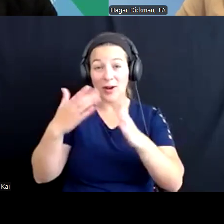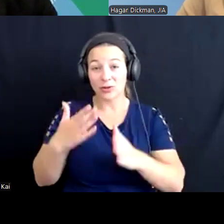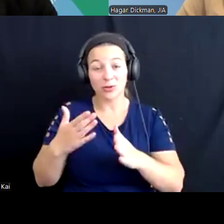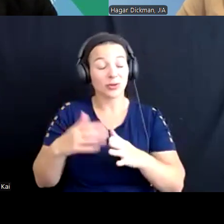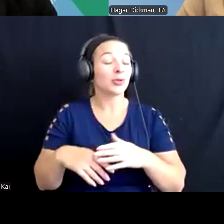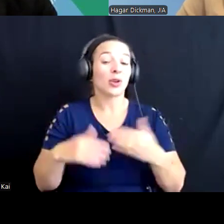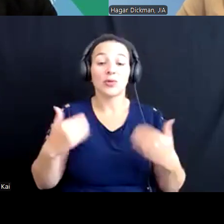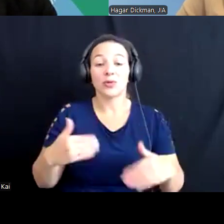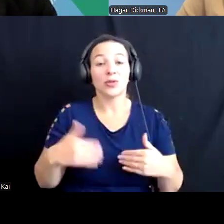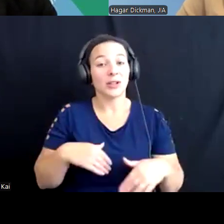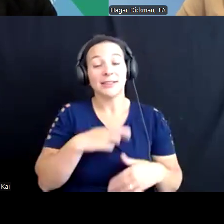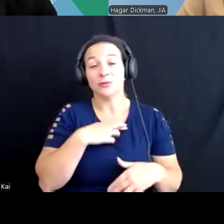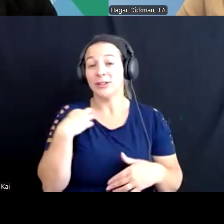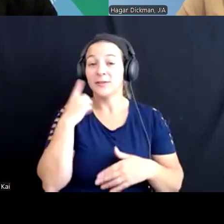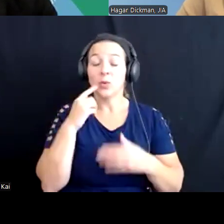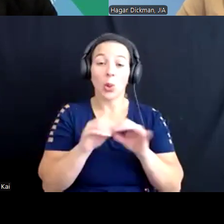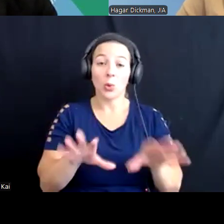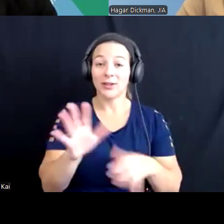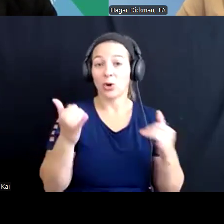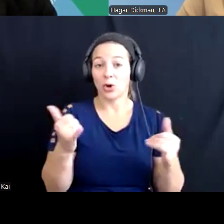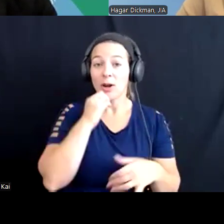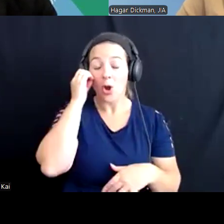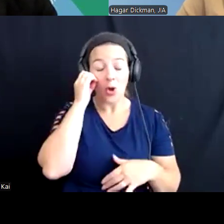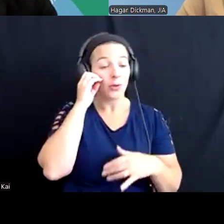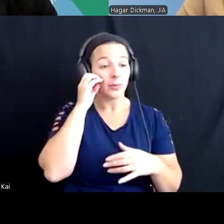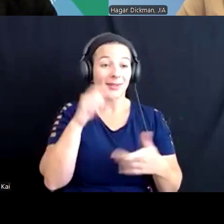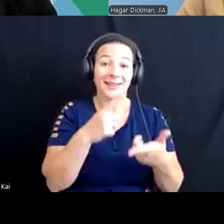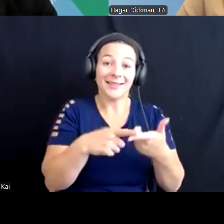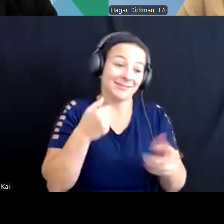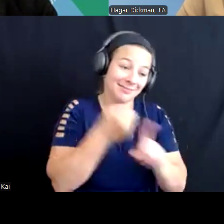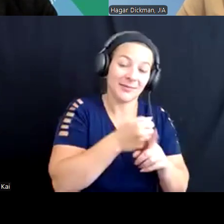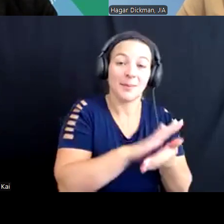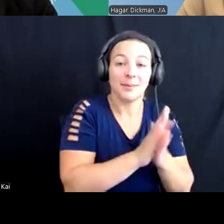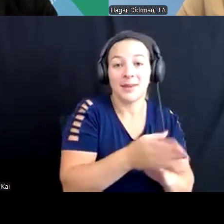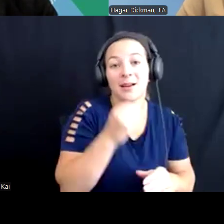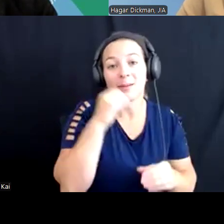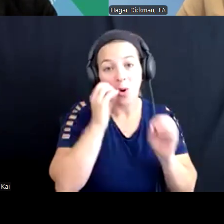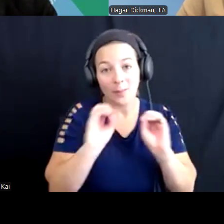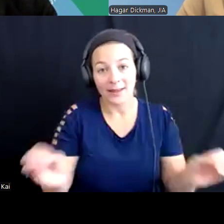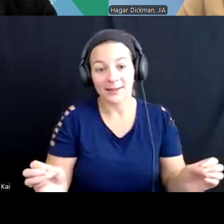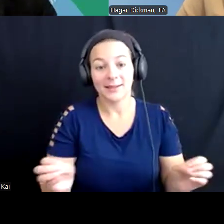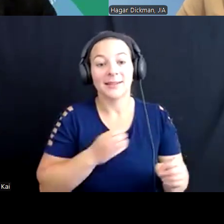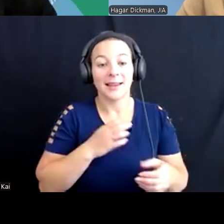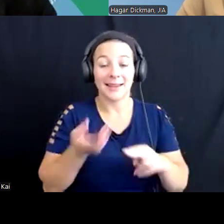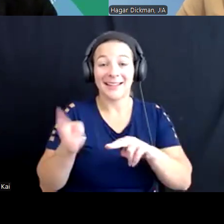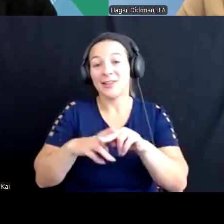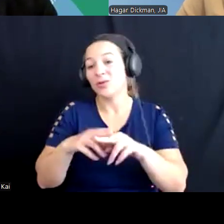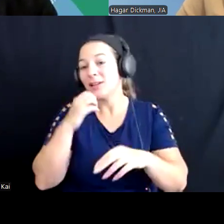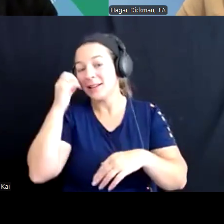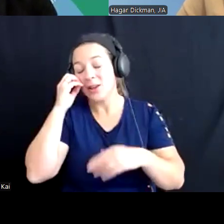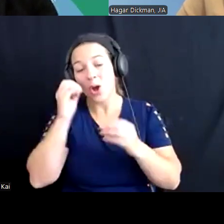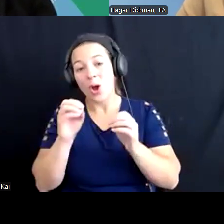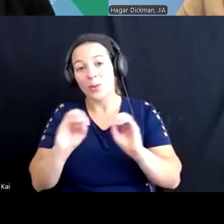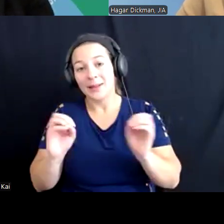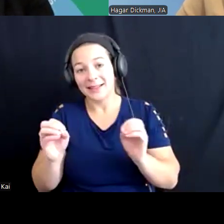vulnerable to losing their current housing and becoming homeless, thereby adding to chronic homelessness across the state. In